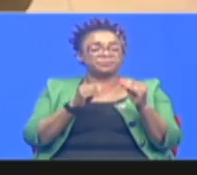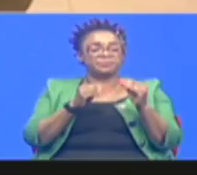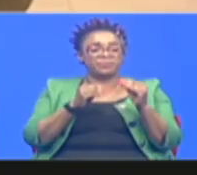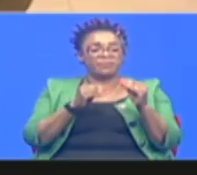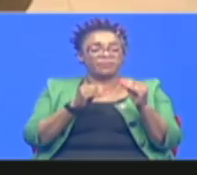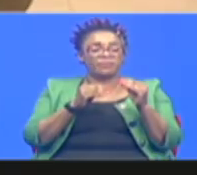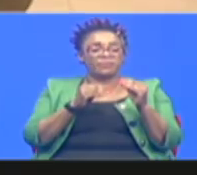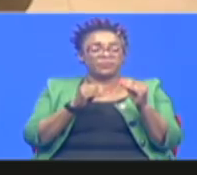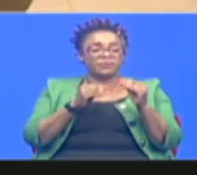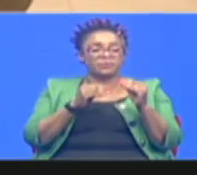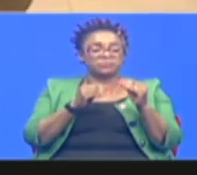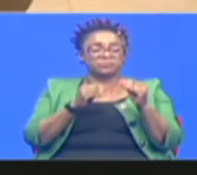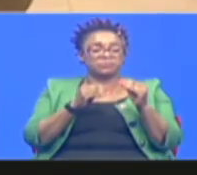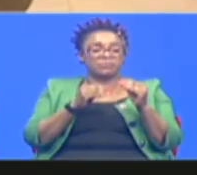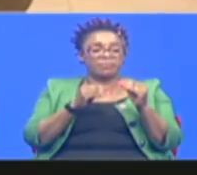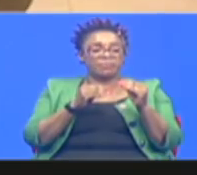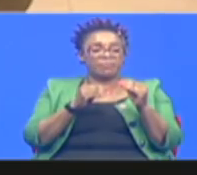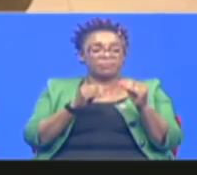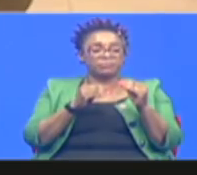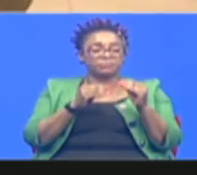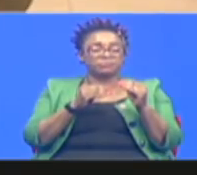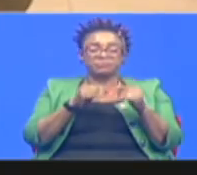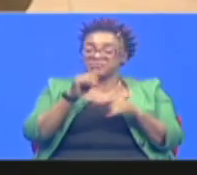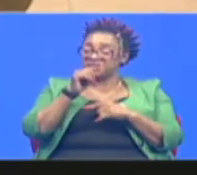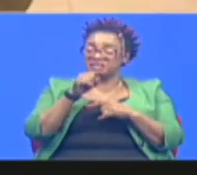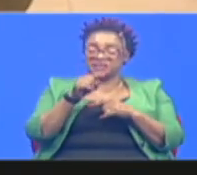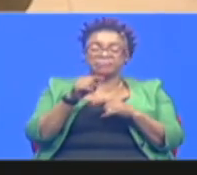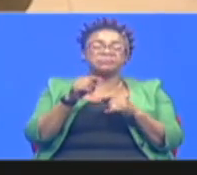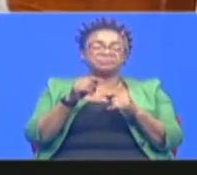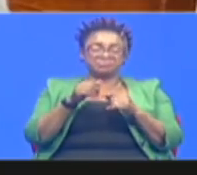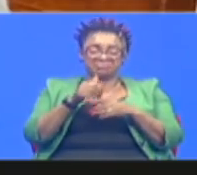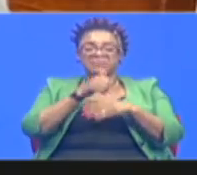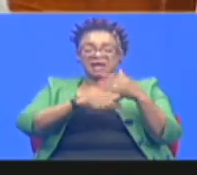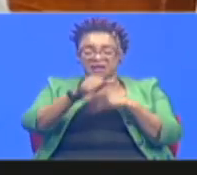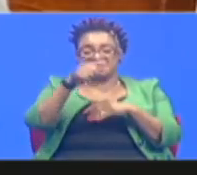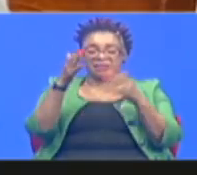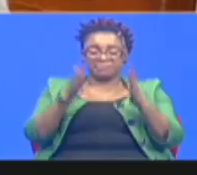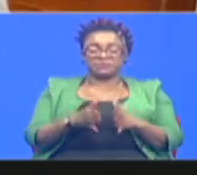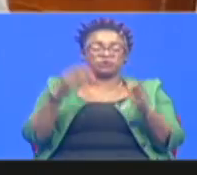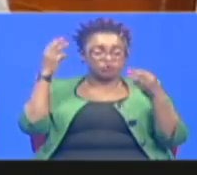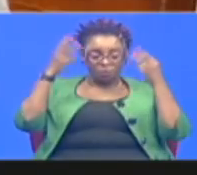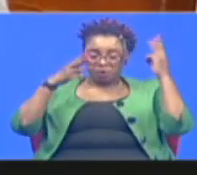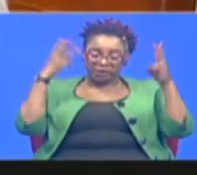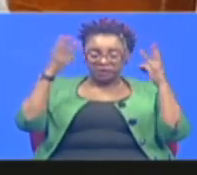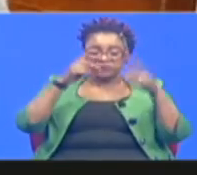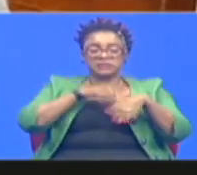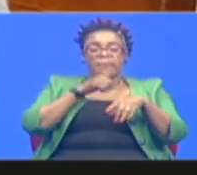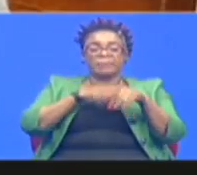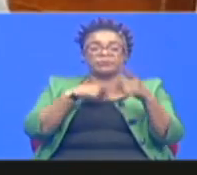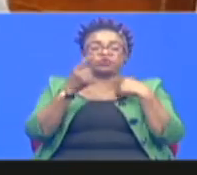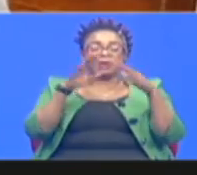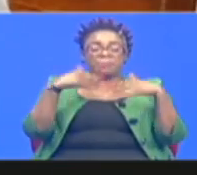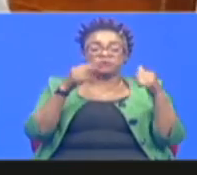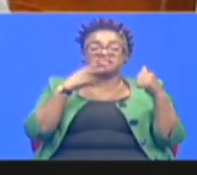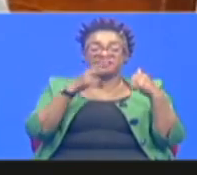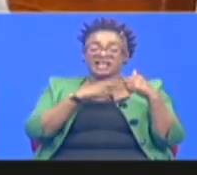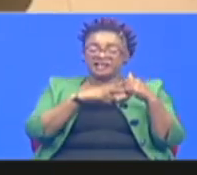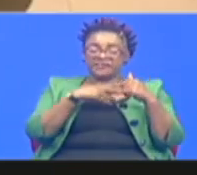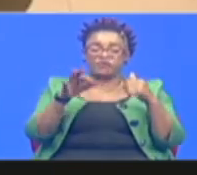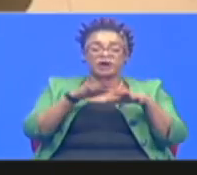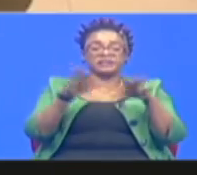about this procurement that was under someone else's regime? Of course. It is worrying when you talk of 700 for a desk. Okay, just